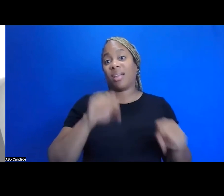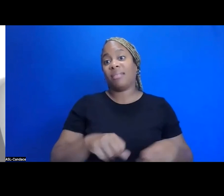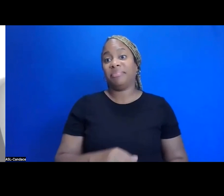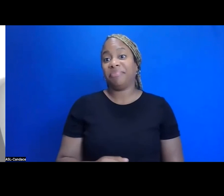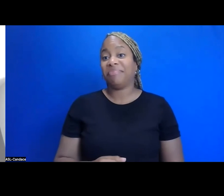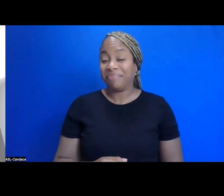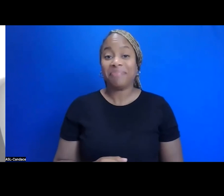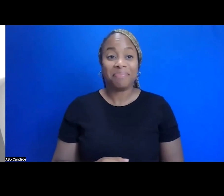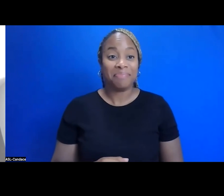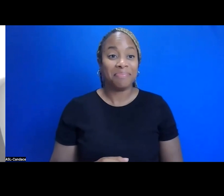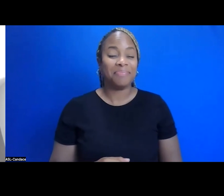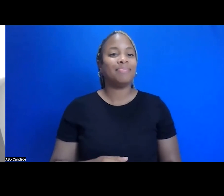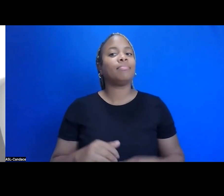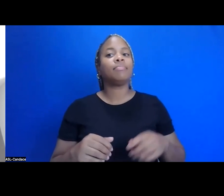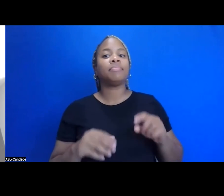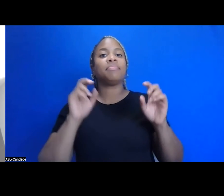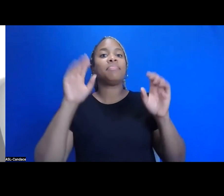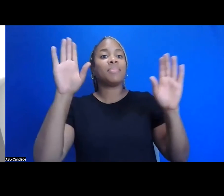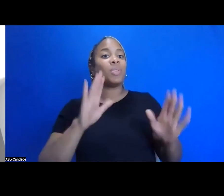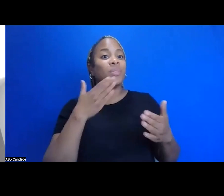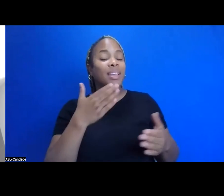That's wonderful. Thank you. So again,